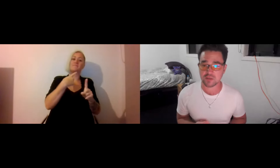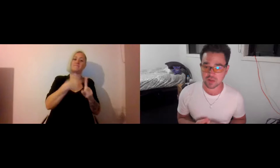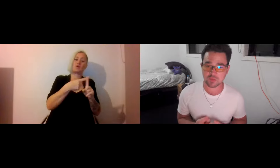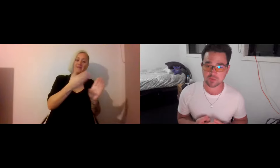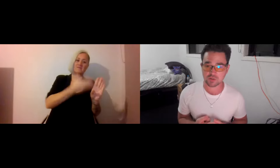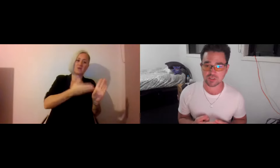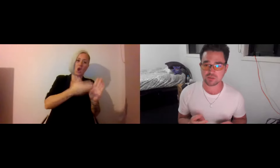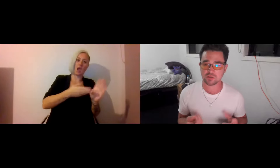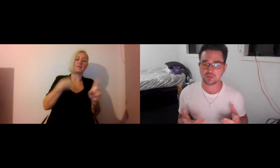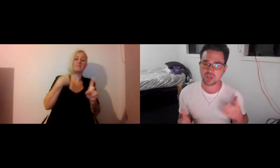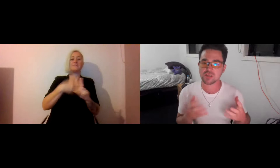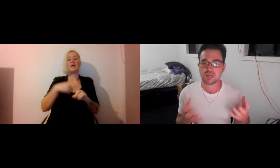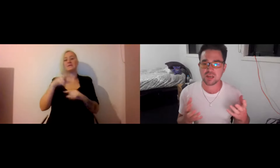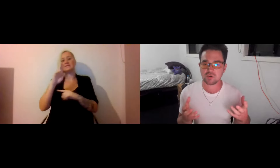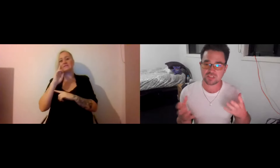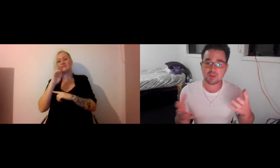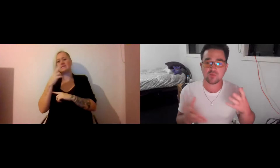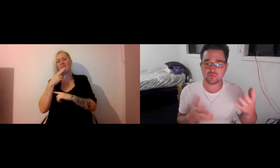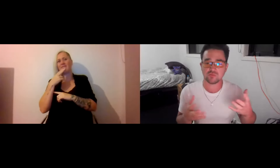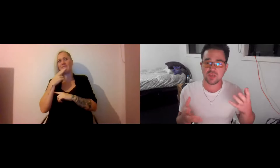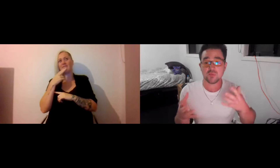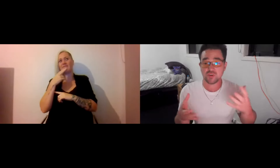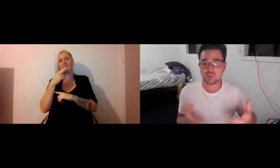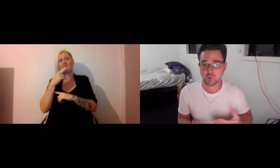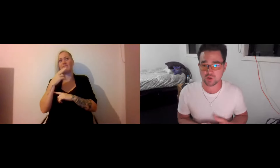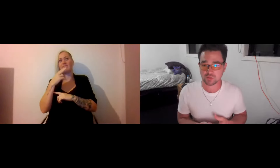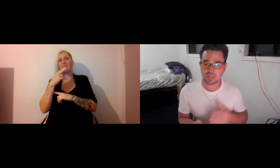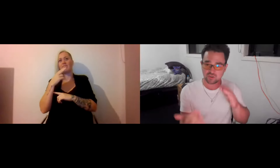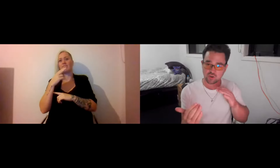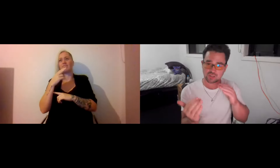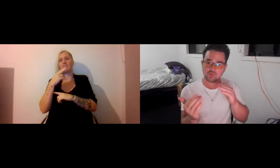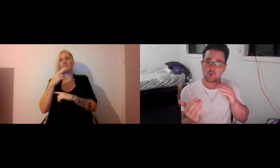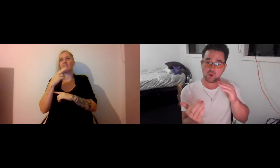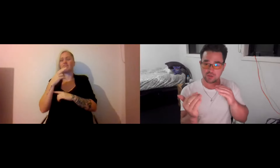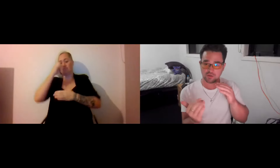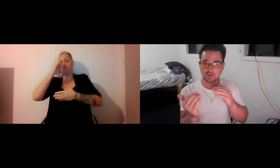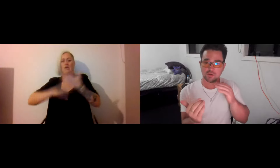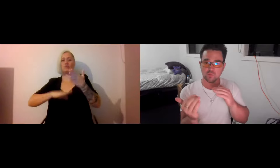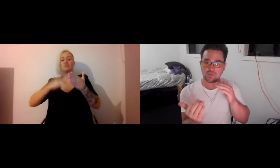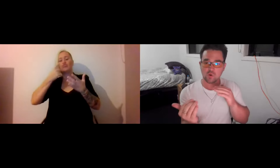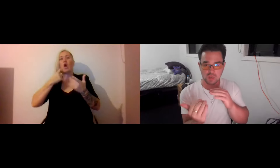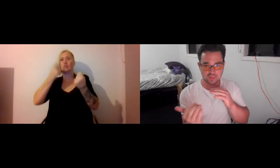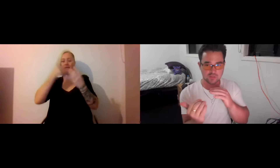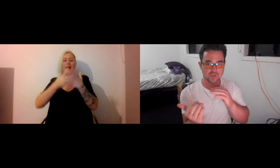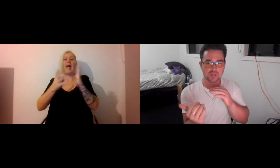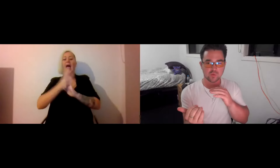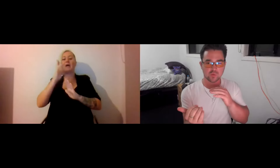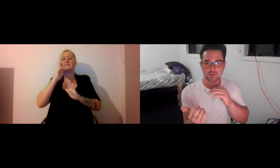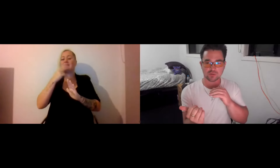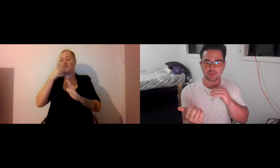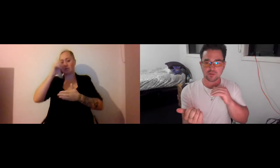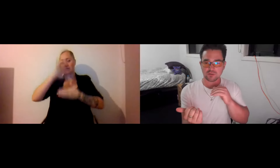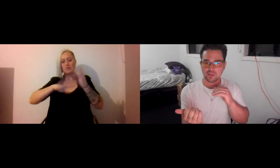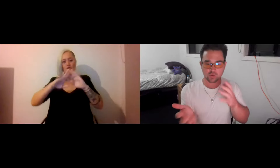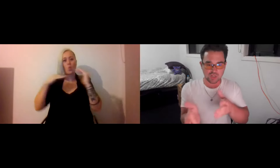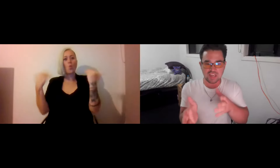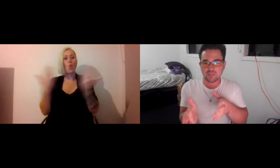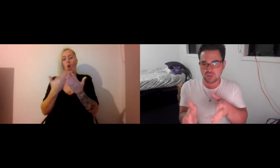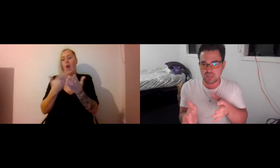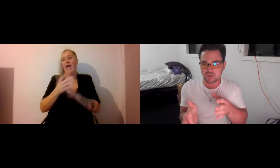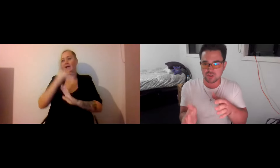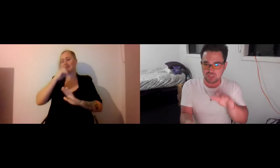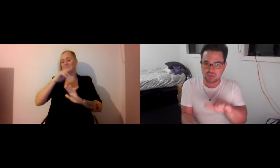deaf epistemology. So you understand how deaf people experience the world and try to work with their way of experiencing the world. If you want